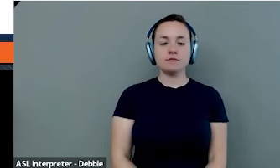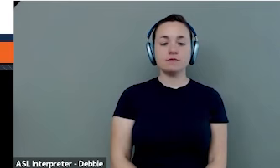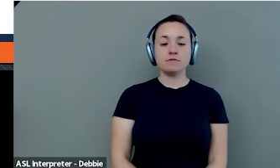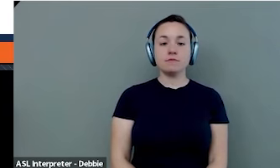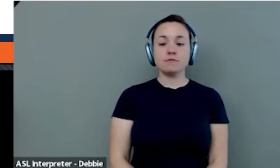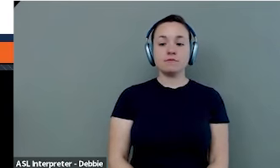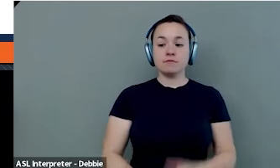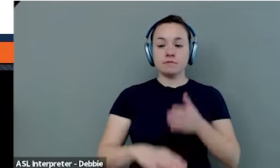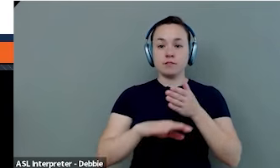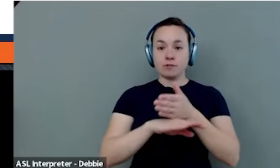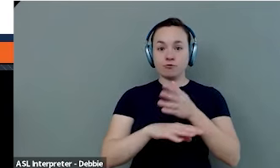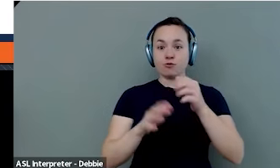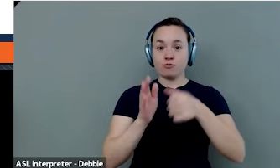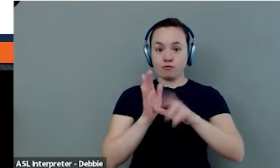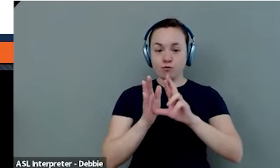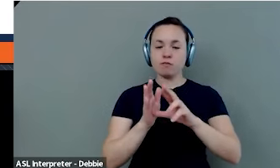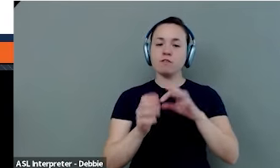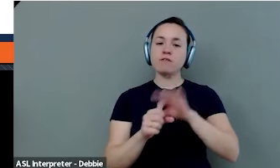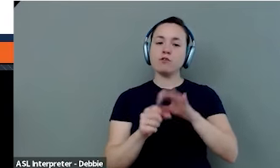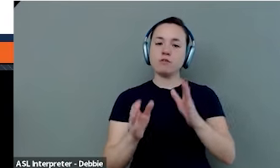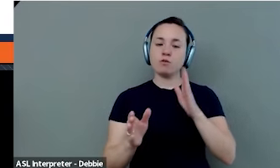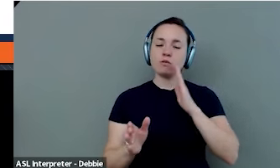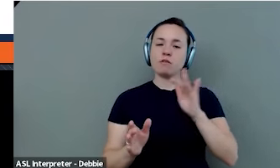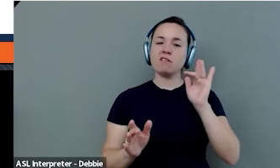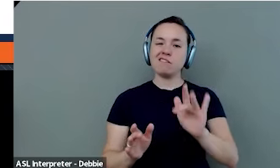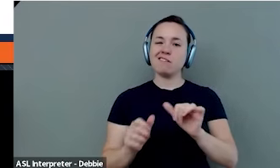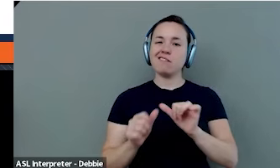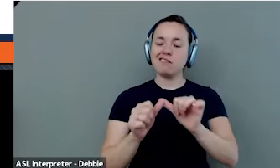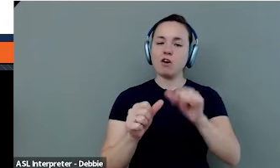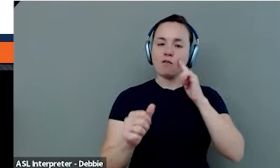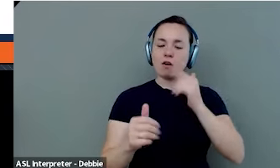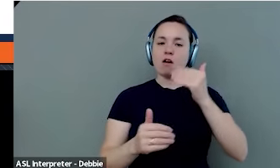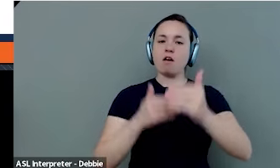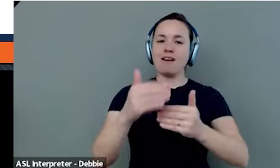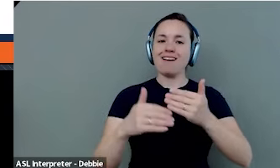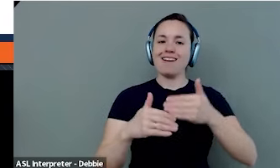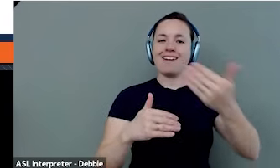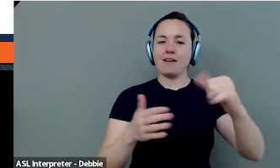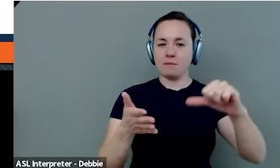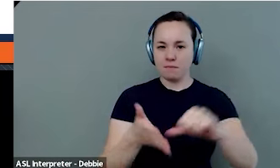After reviewing, the voter will click the Continue button to proceed to the next page.